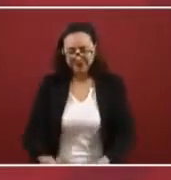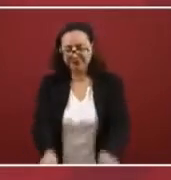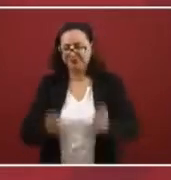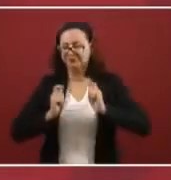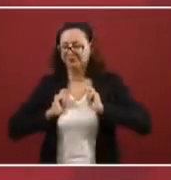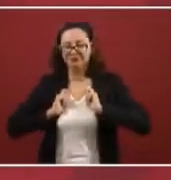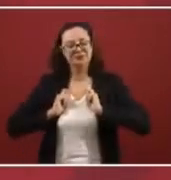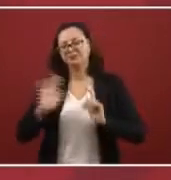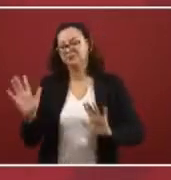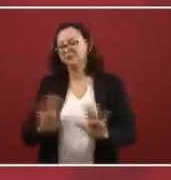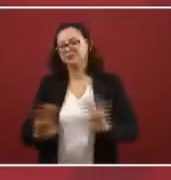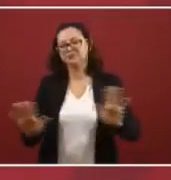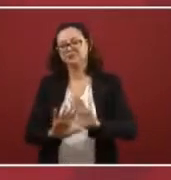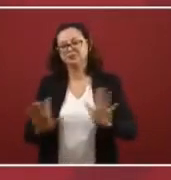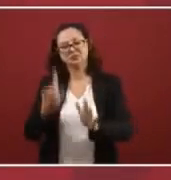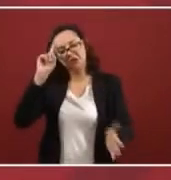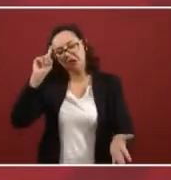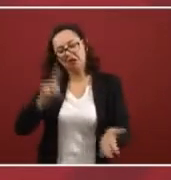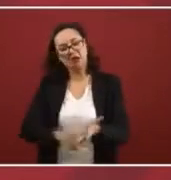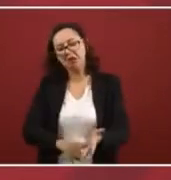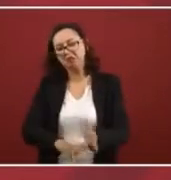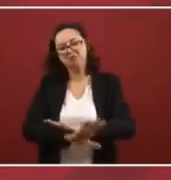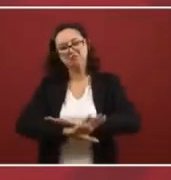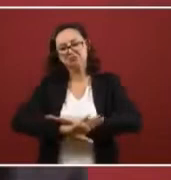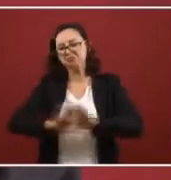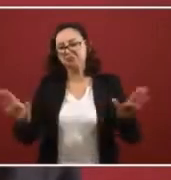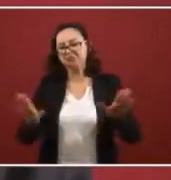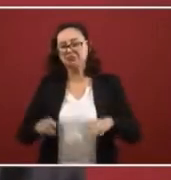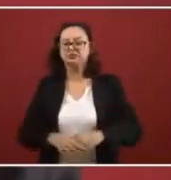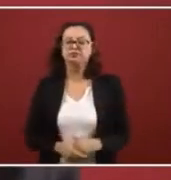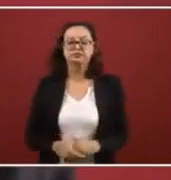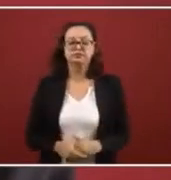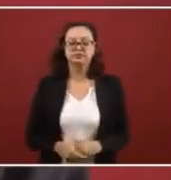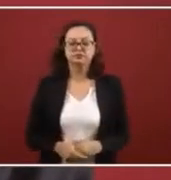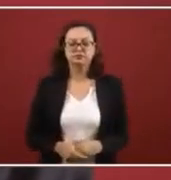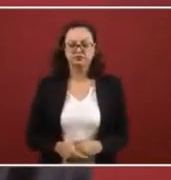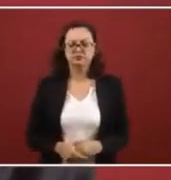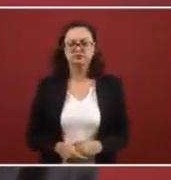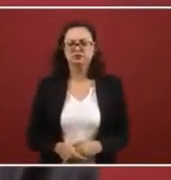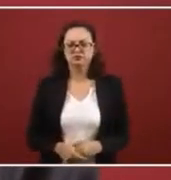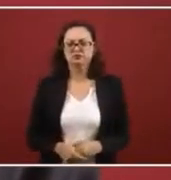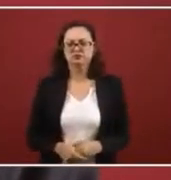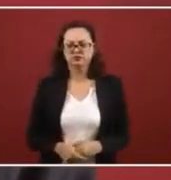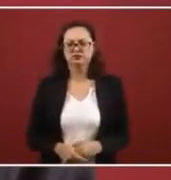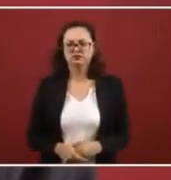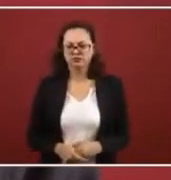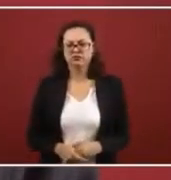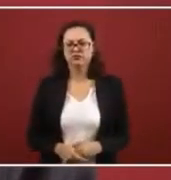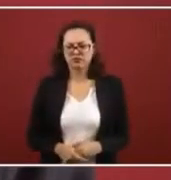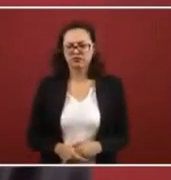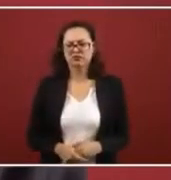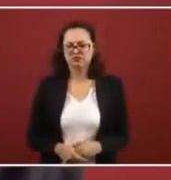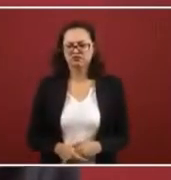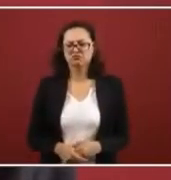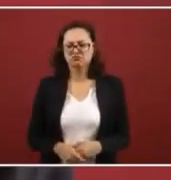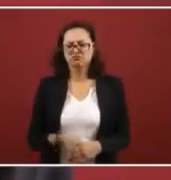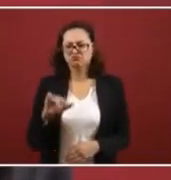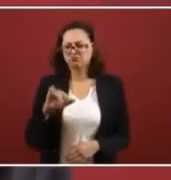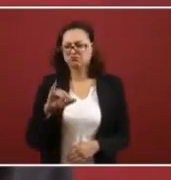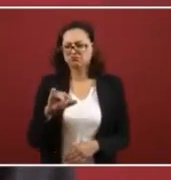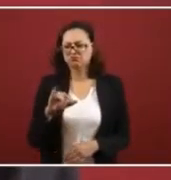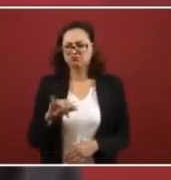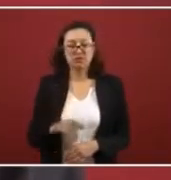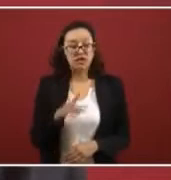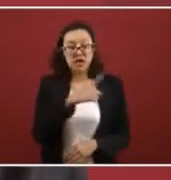creo en eso. I don't believe in that. ¿Sí? Yes. Para que no quede so that there is